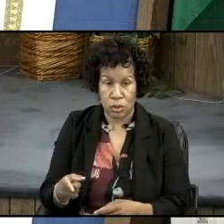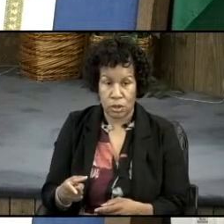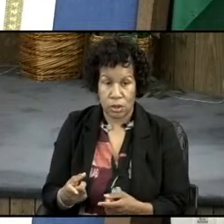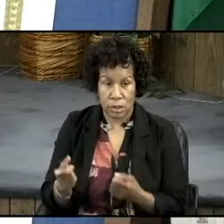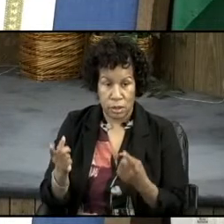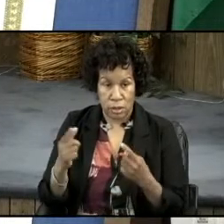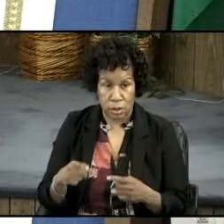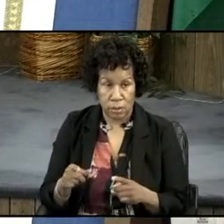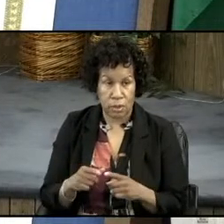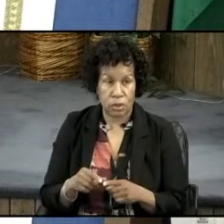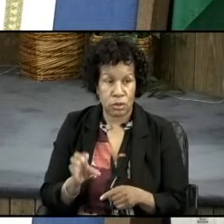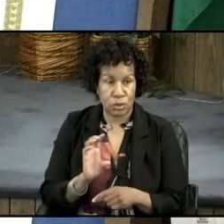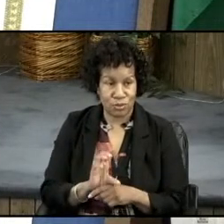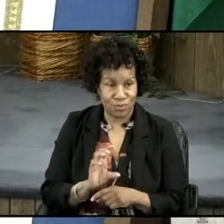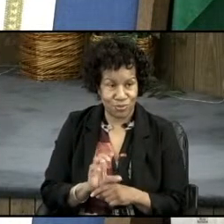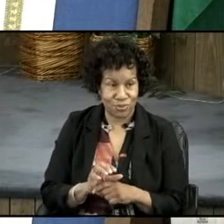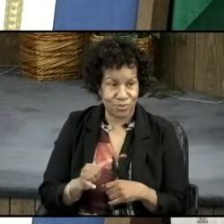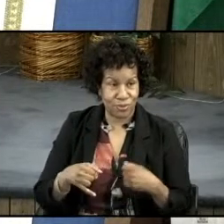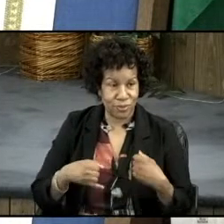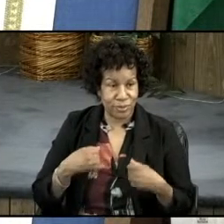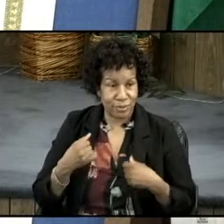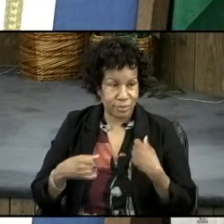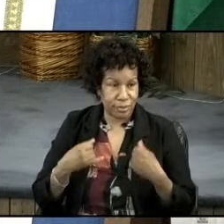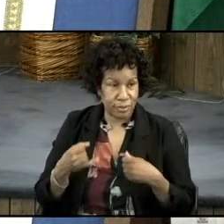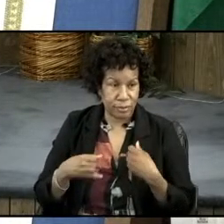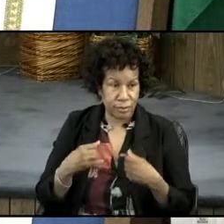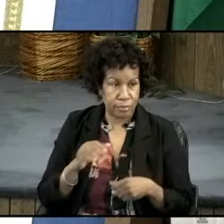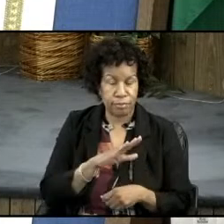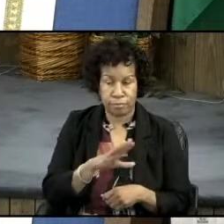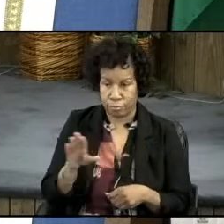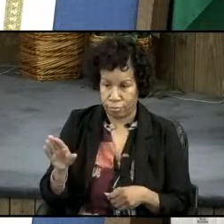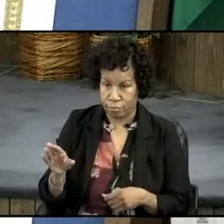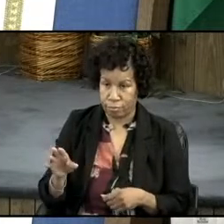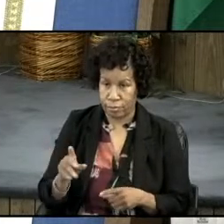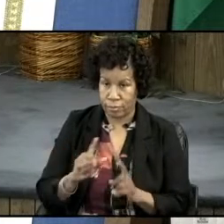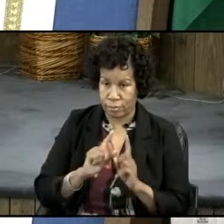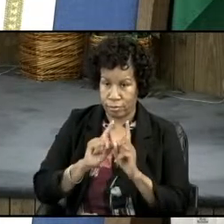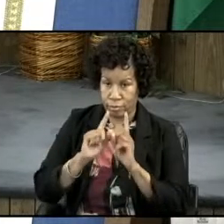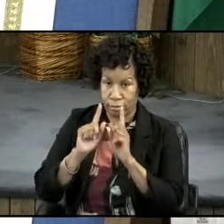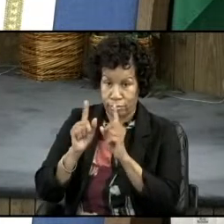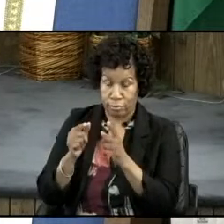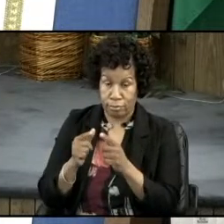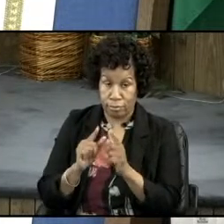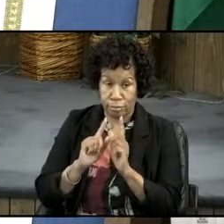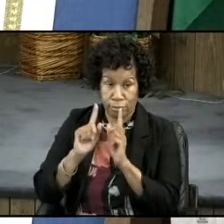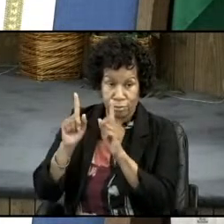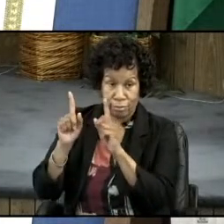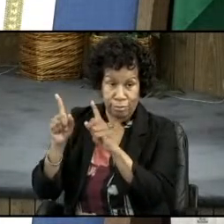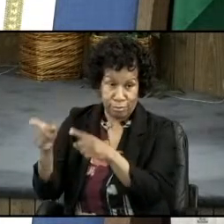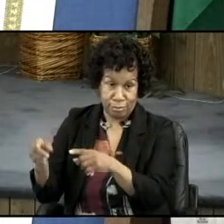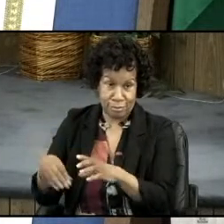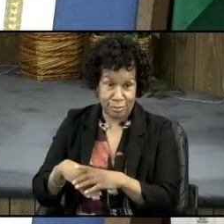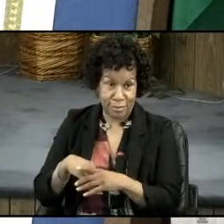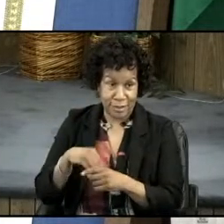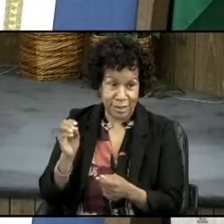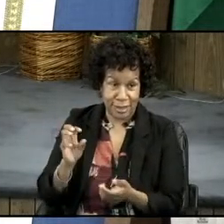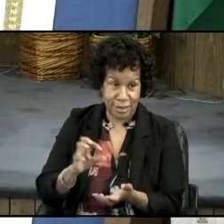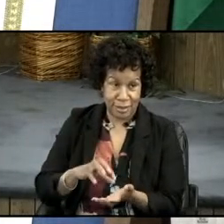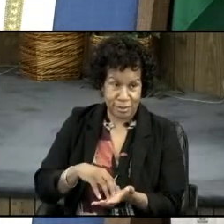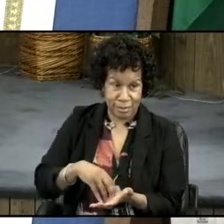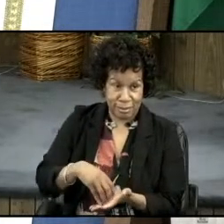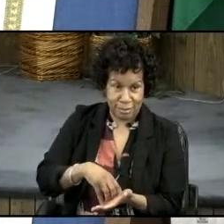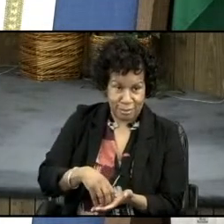and enjoying yourself and then go out crippled and weak. That is not God's desire for